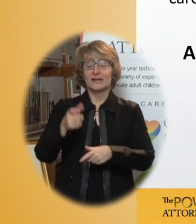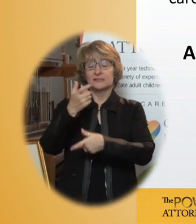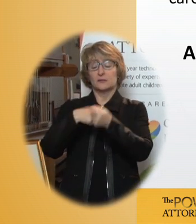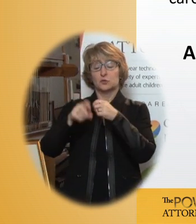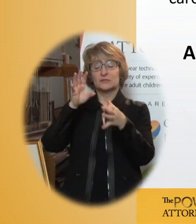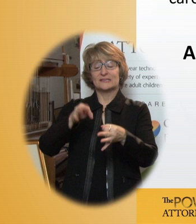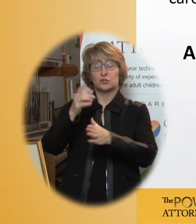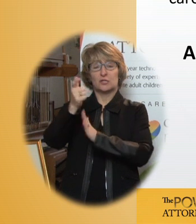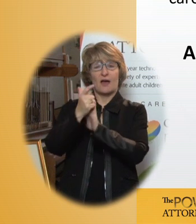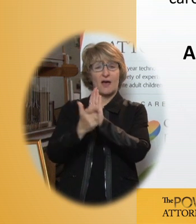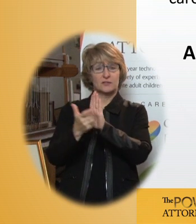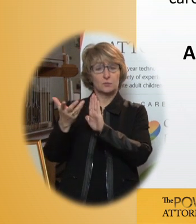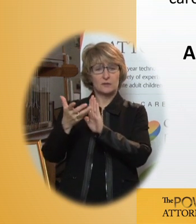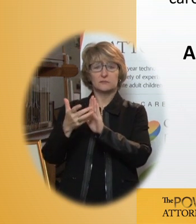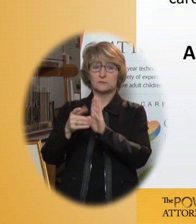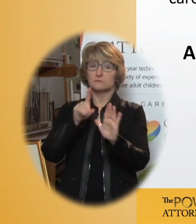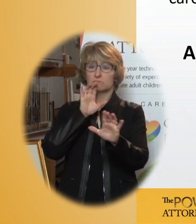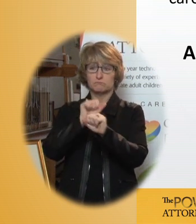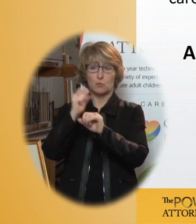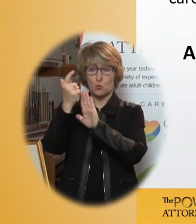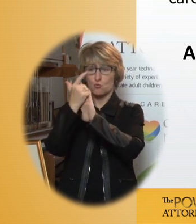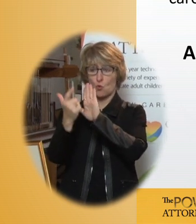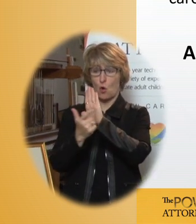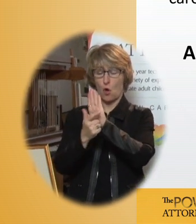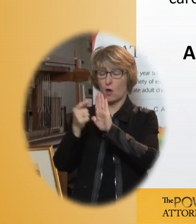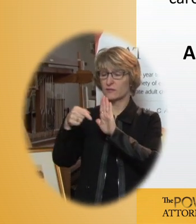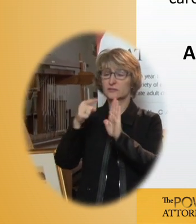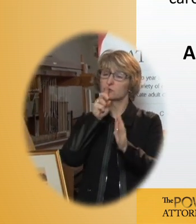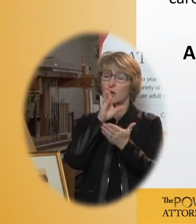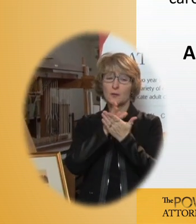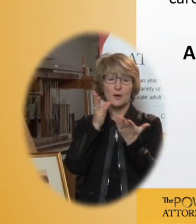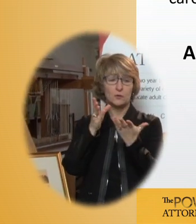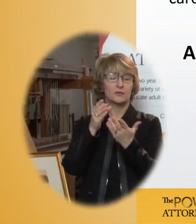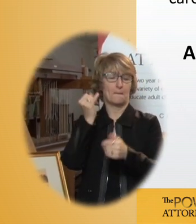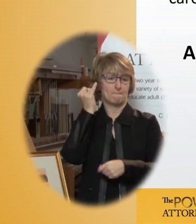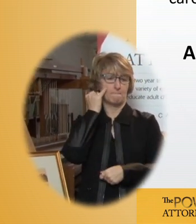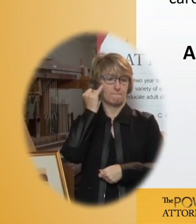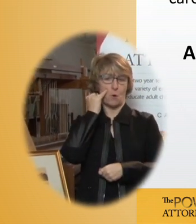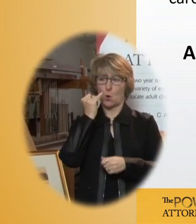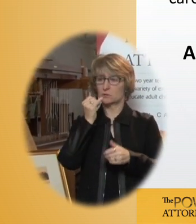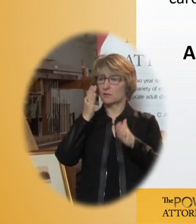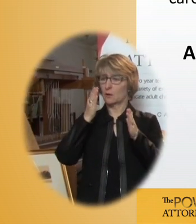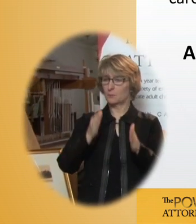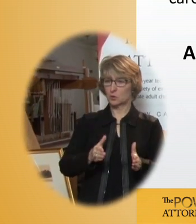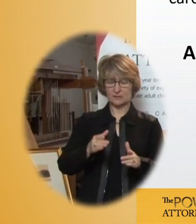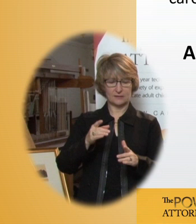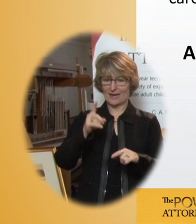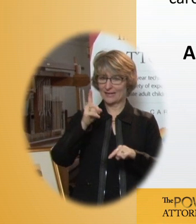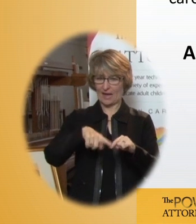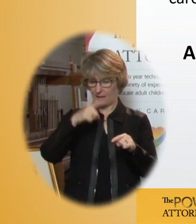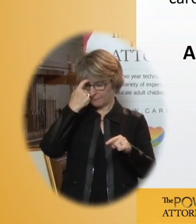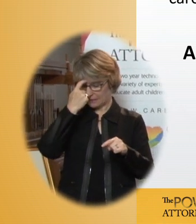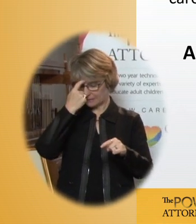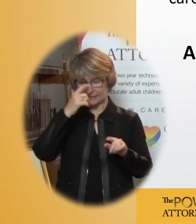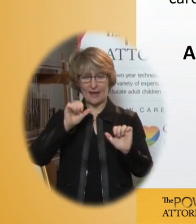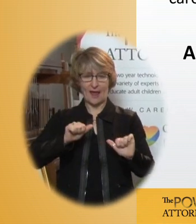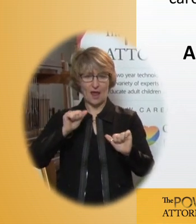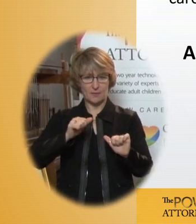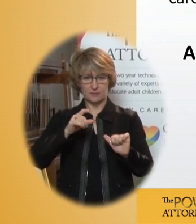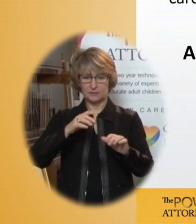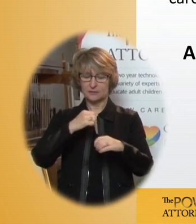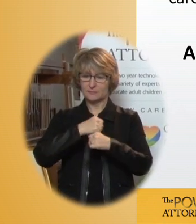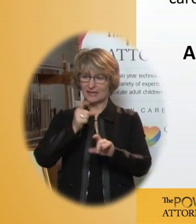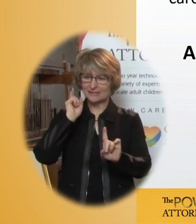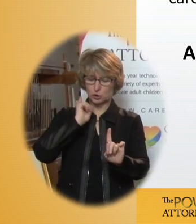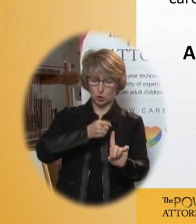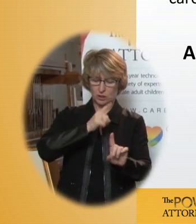Substitute Decision Act is a law that governs what may happen when someone is not mentally able to make certain kinds of